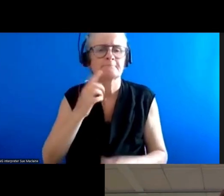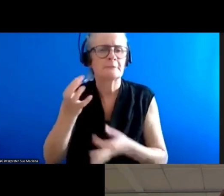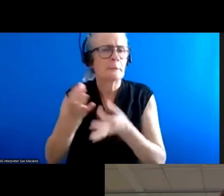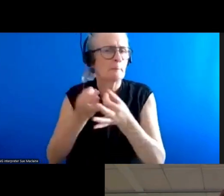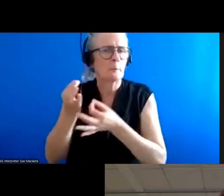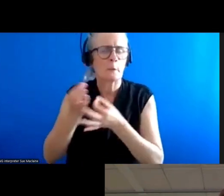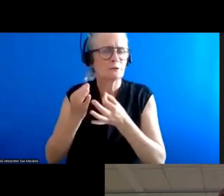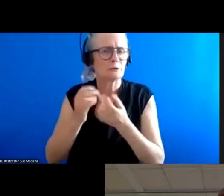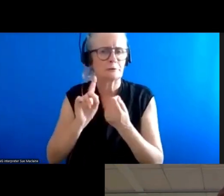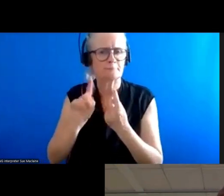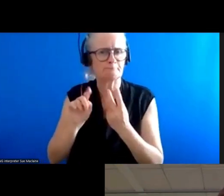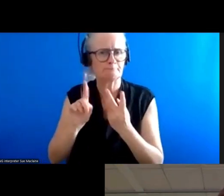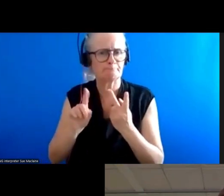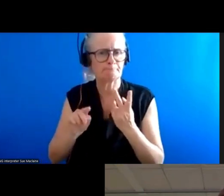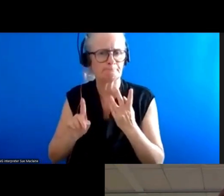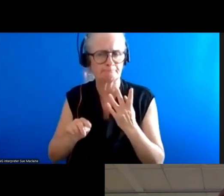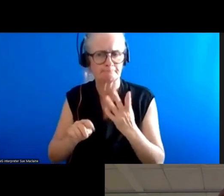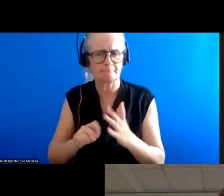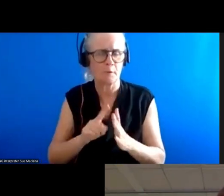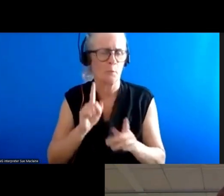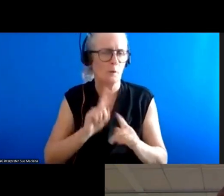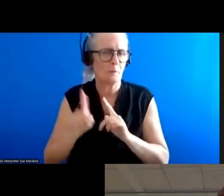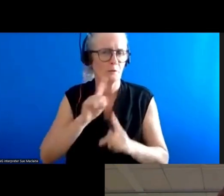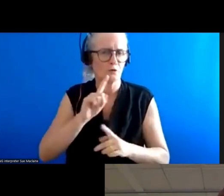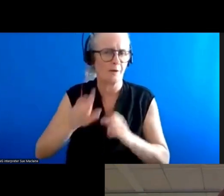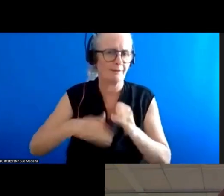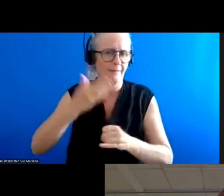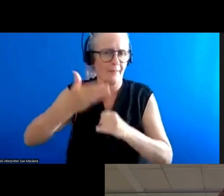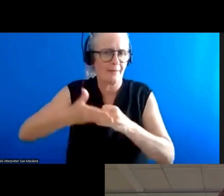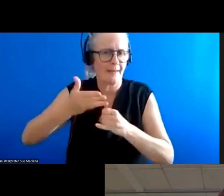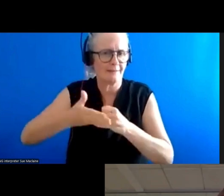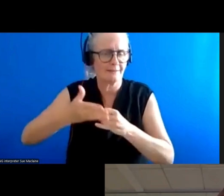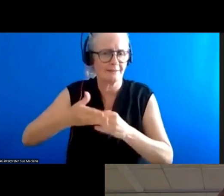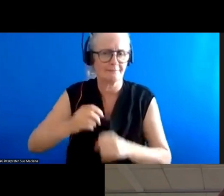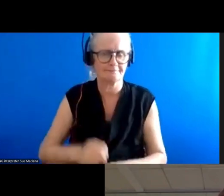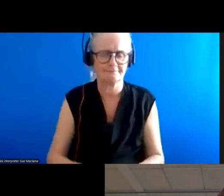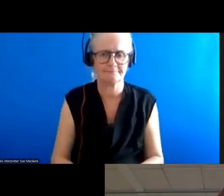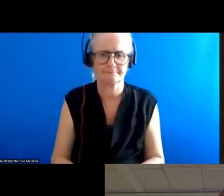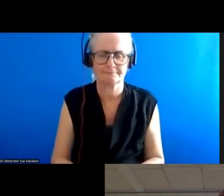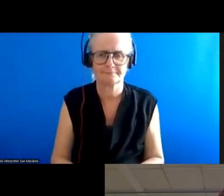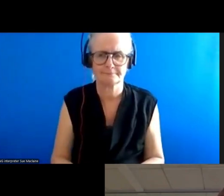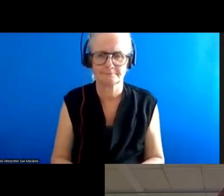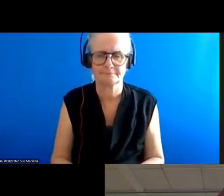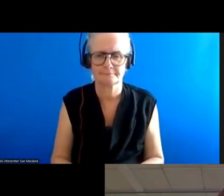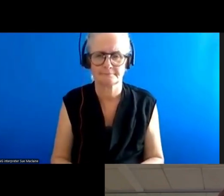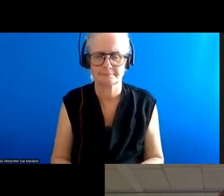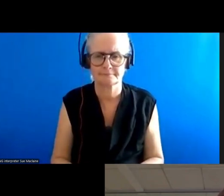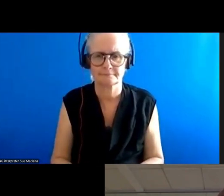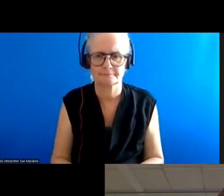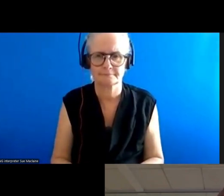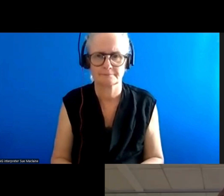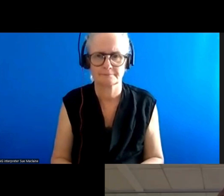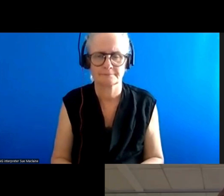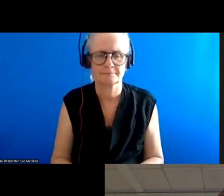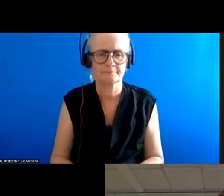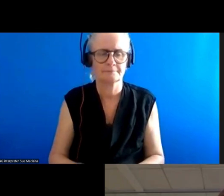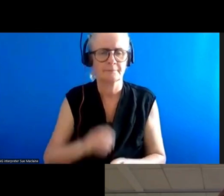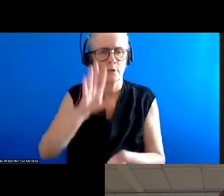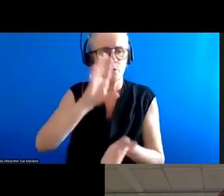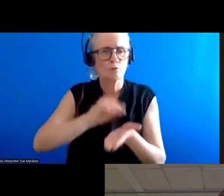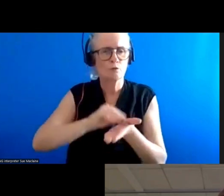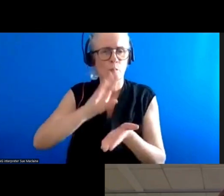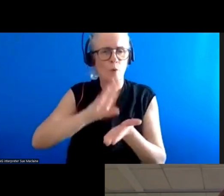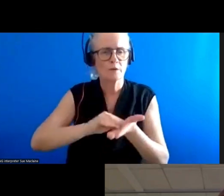please note, we'll do our best. I'm just going to stop recording for the